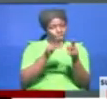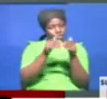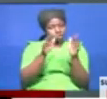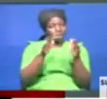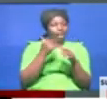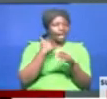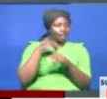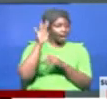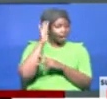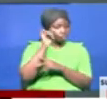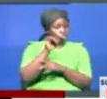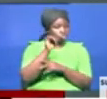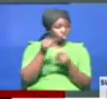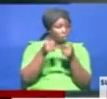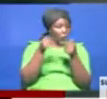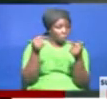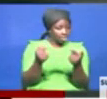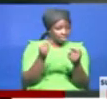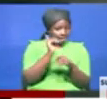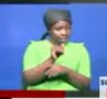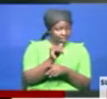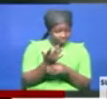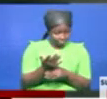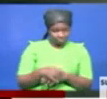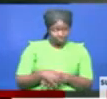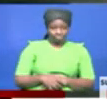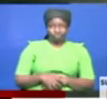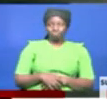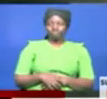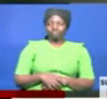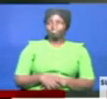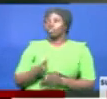differ on that. Absolutely. There are so many problems.